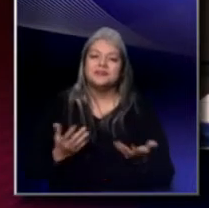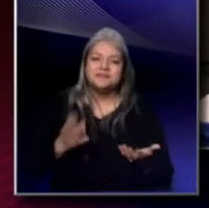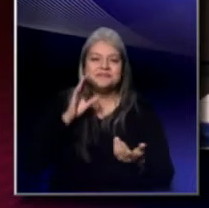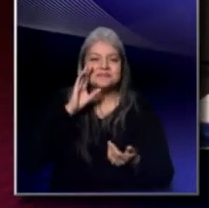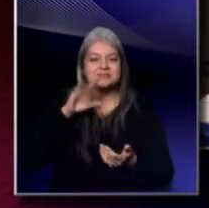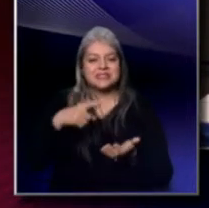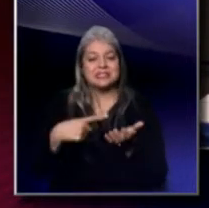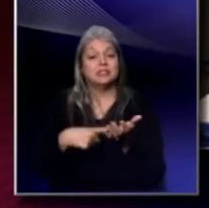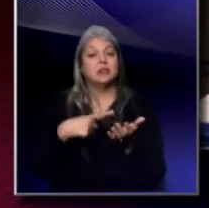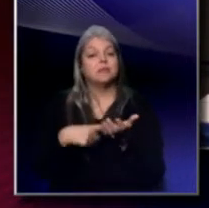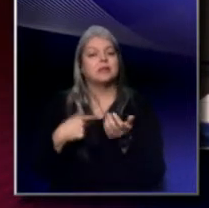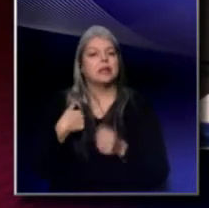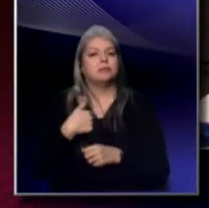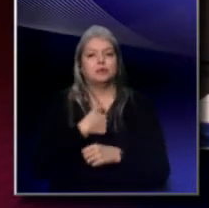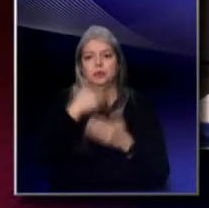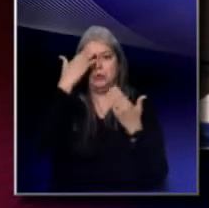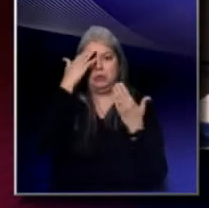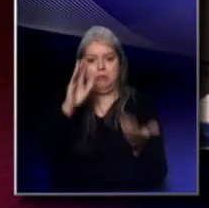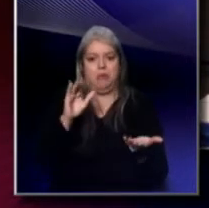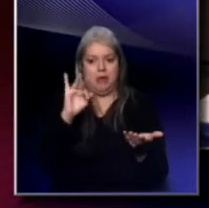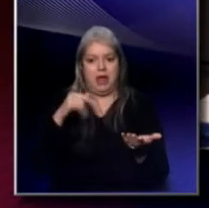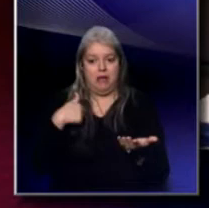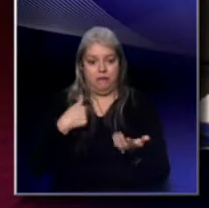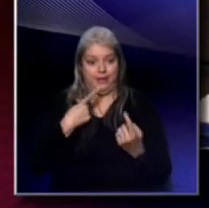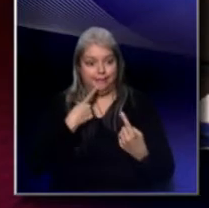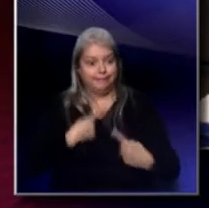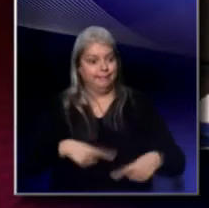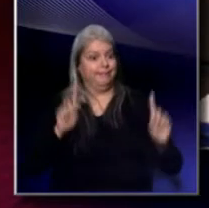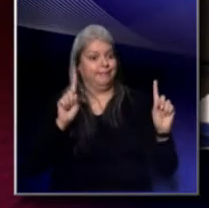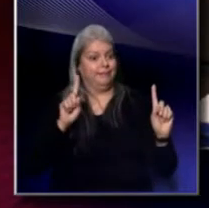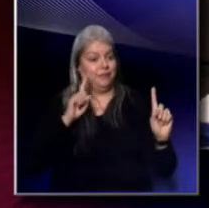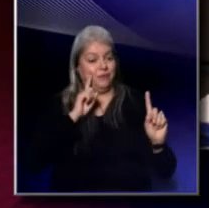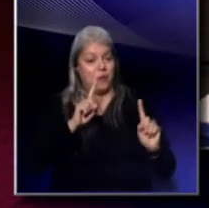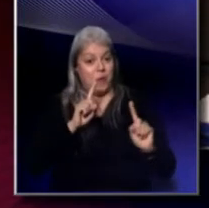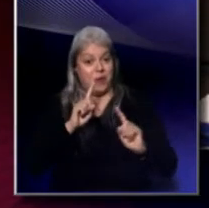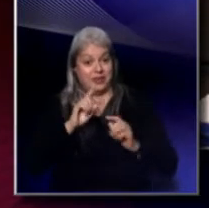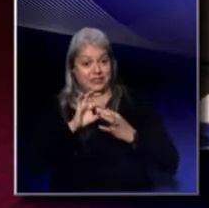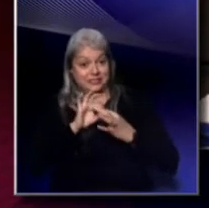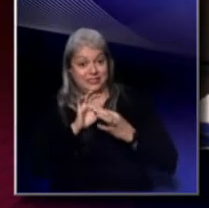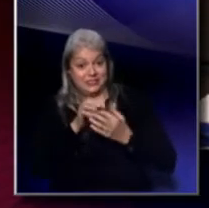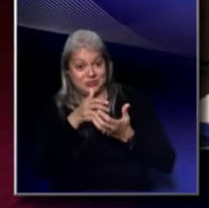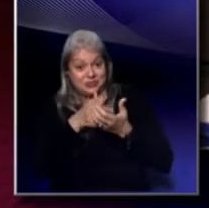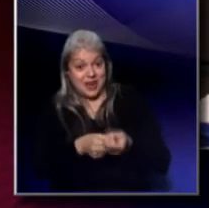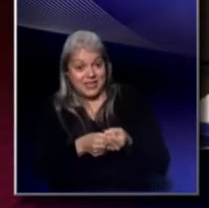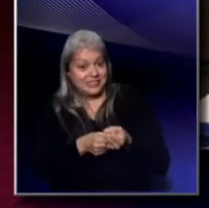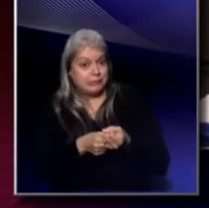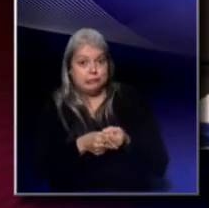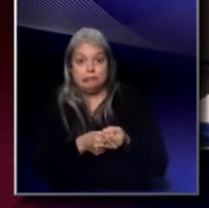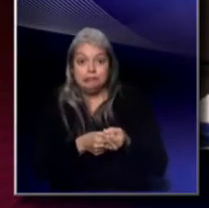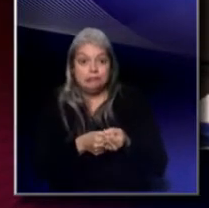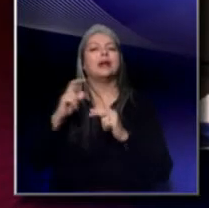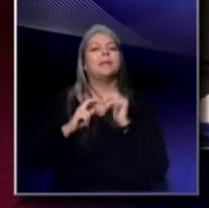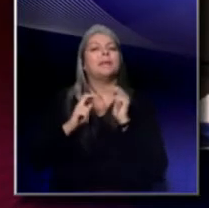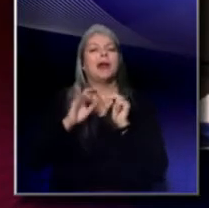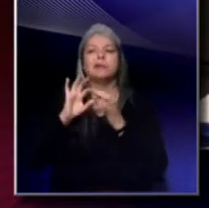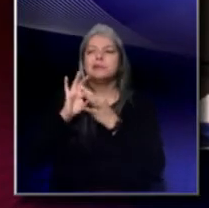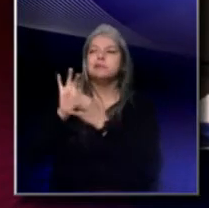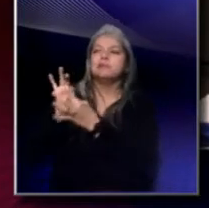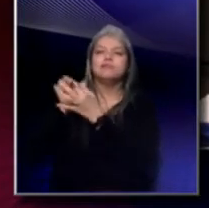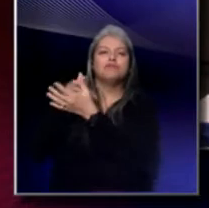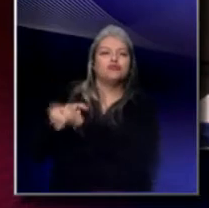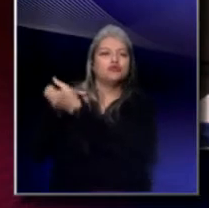Sometimes we don't know if we're actually successful in building trust, and sometimes I'm not sure